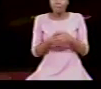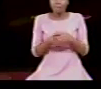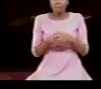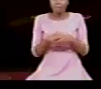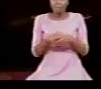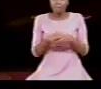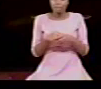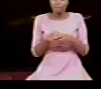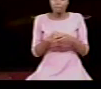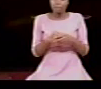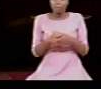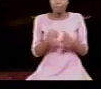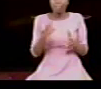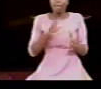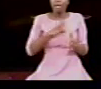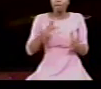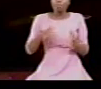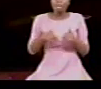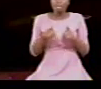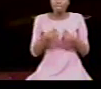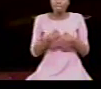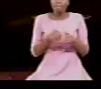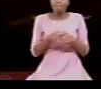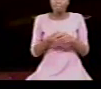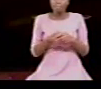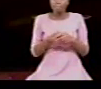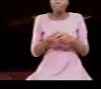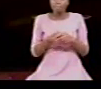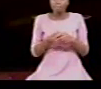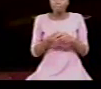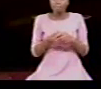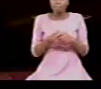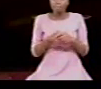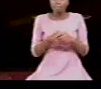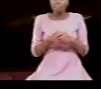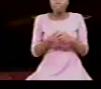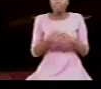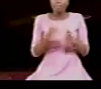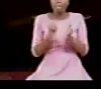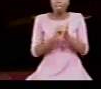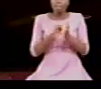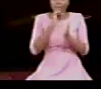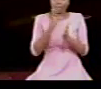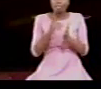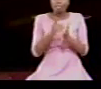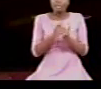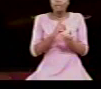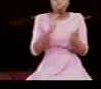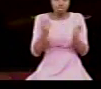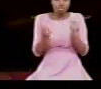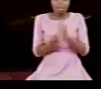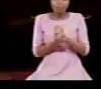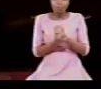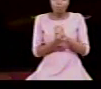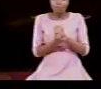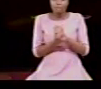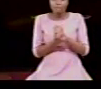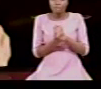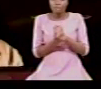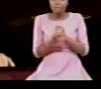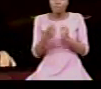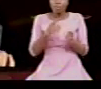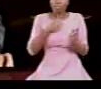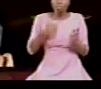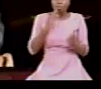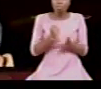humble, Christ-like, even in talking, even in behavior. That's what I mean by transformed. I don't mean someone